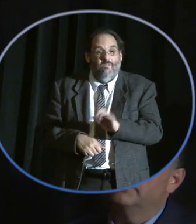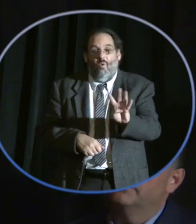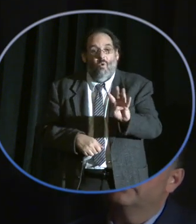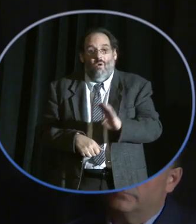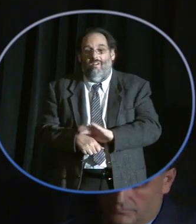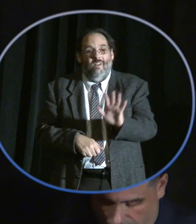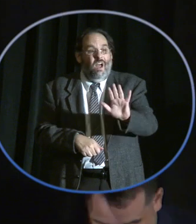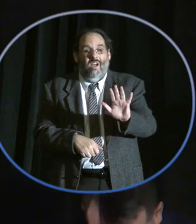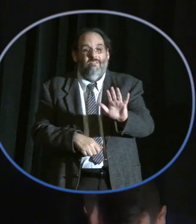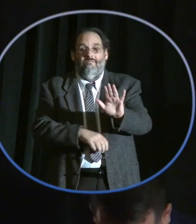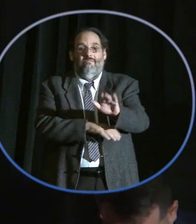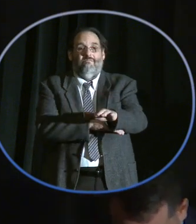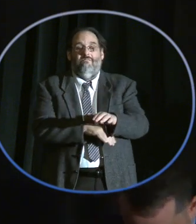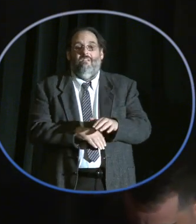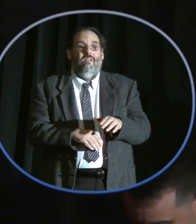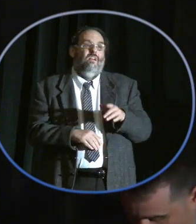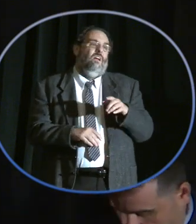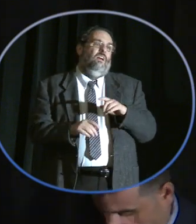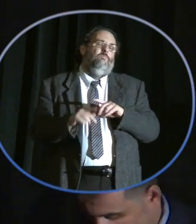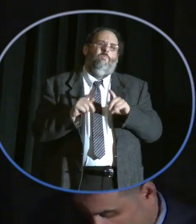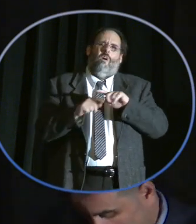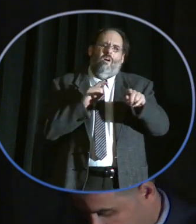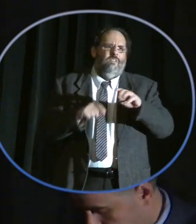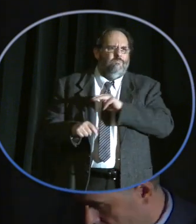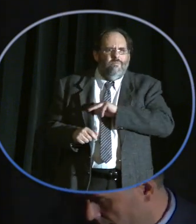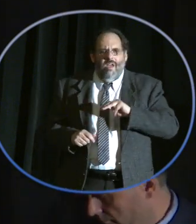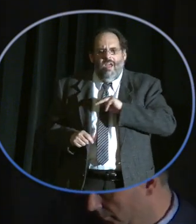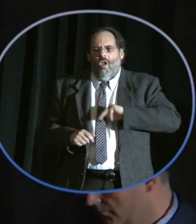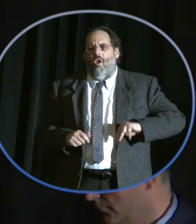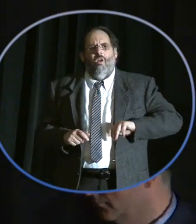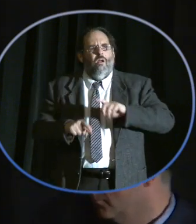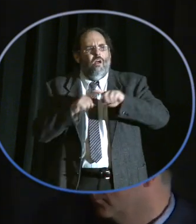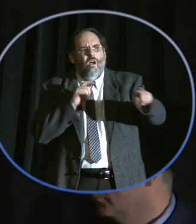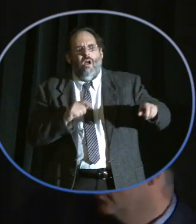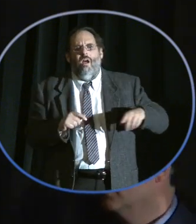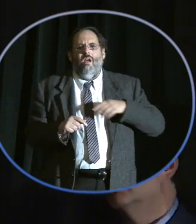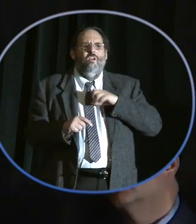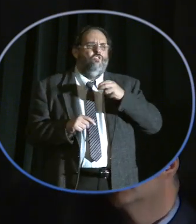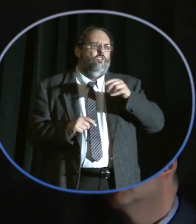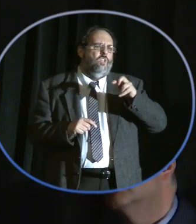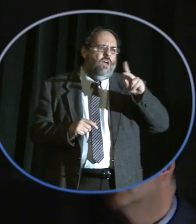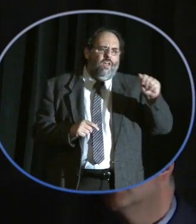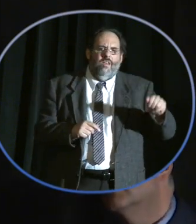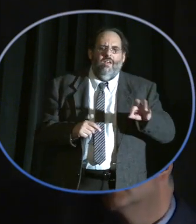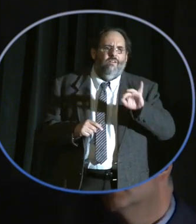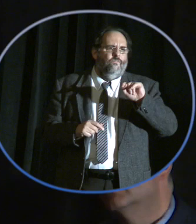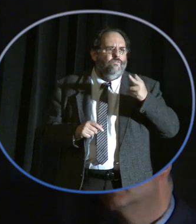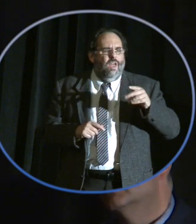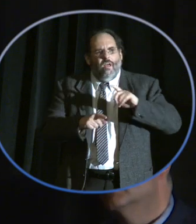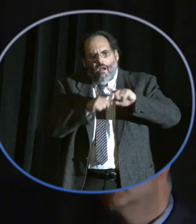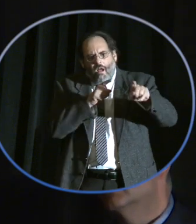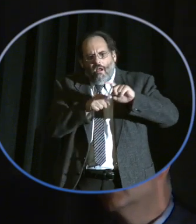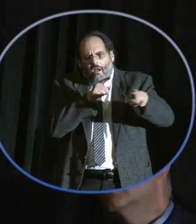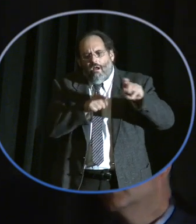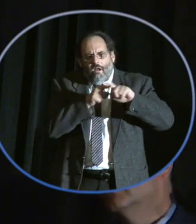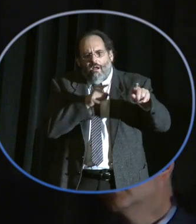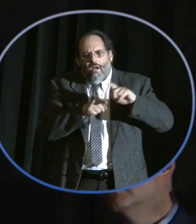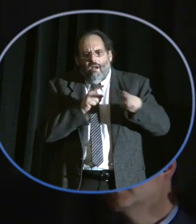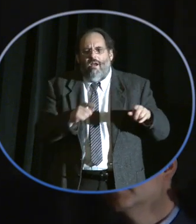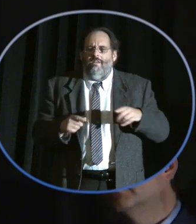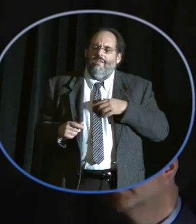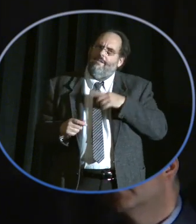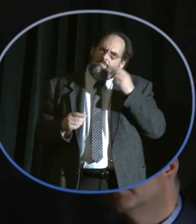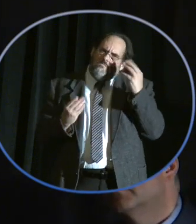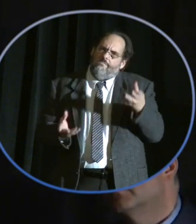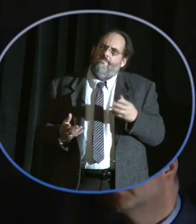at 5 o'clock. They're taking calls from the mayor, from Faith, from Shalonda, and others to really stay on the neck of this